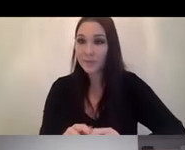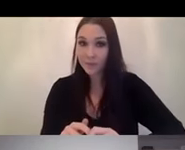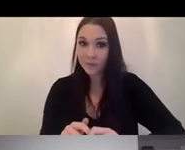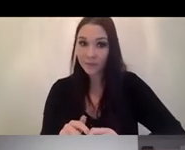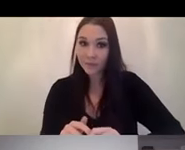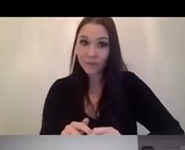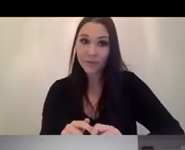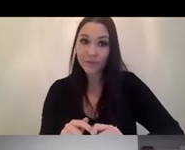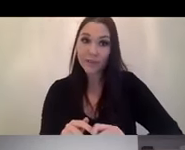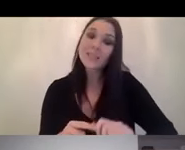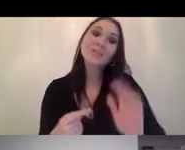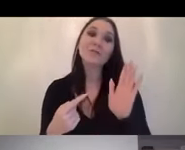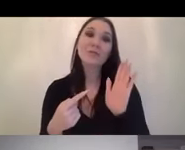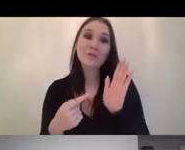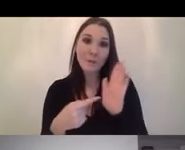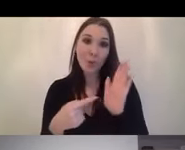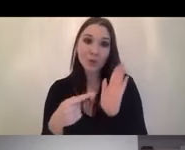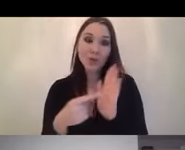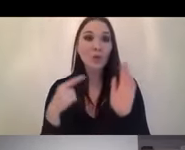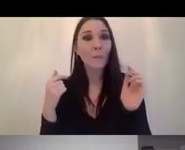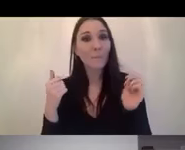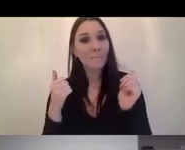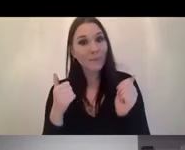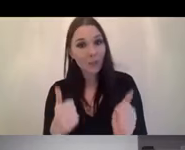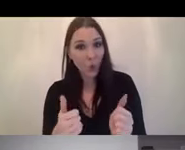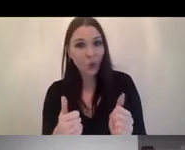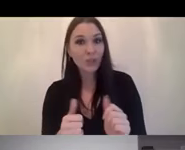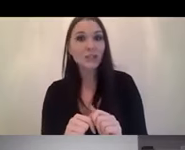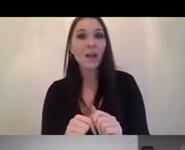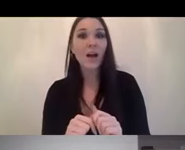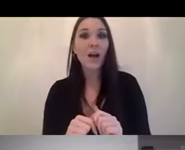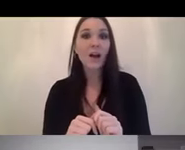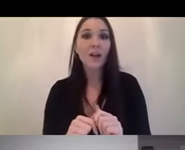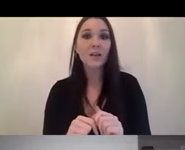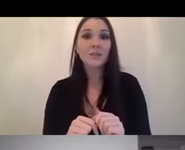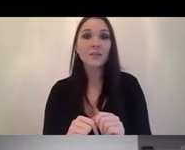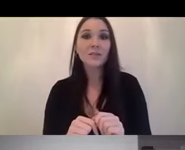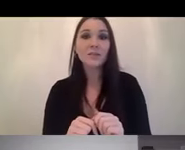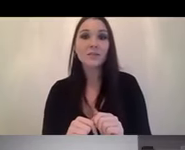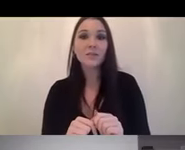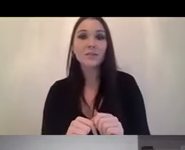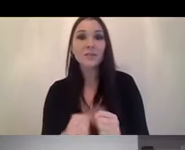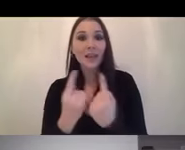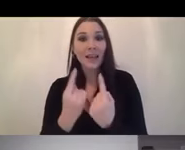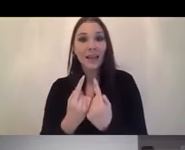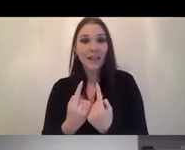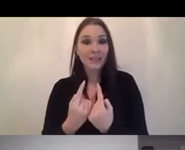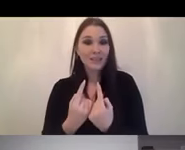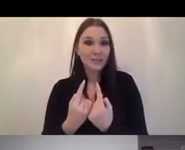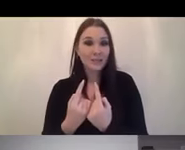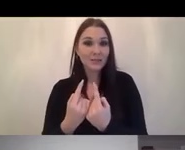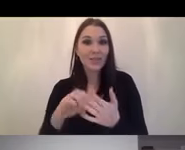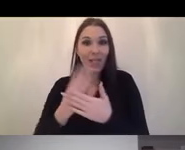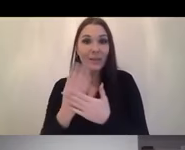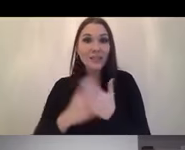very important to be really good at with patterns, with all that stuff we know from good software development